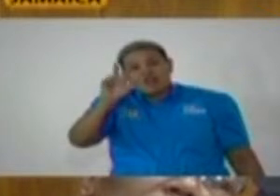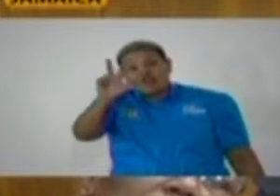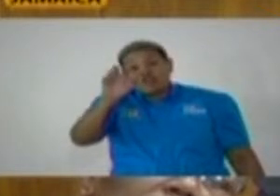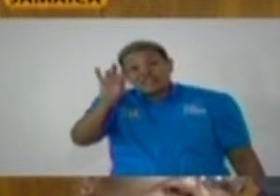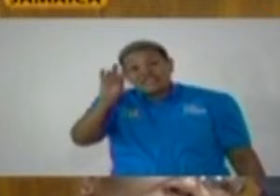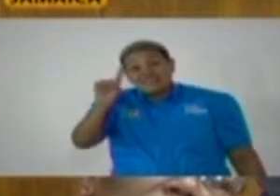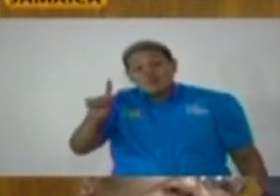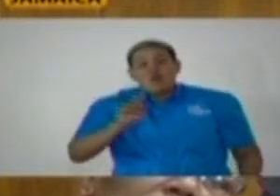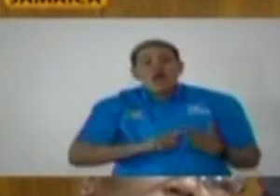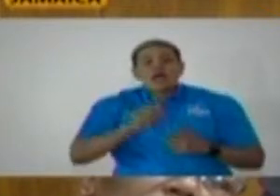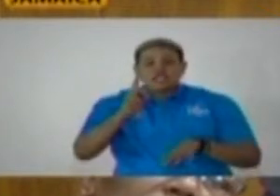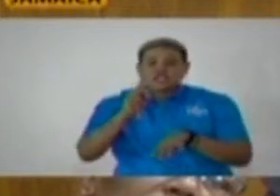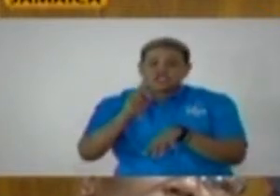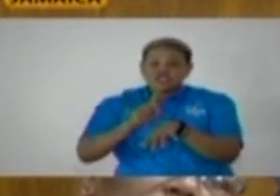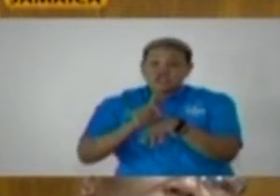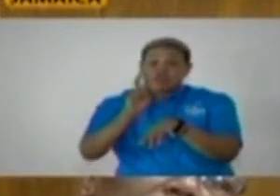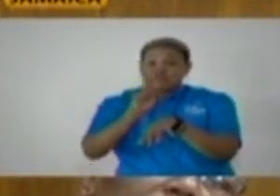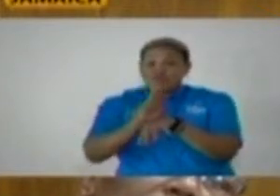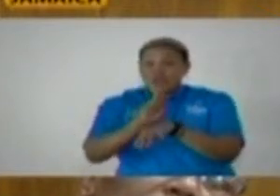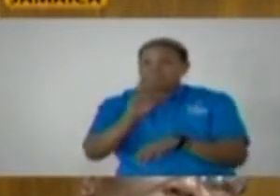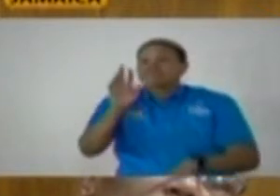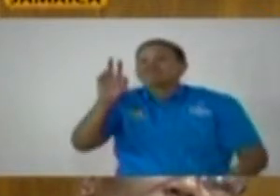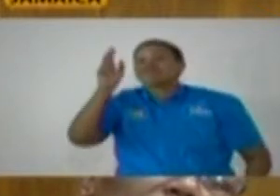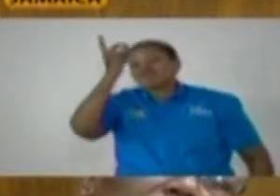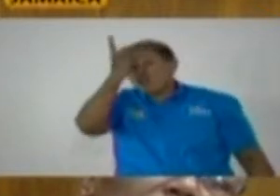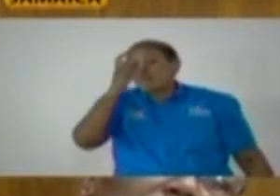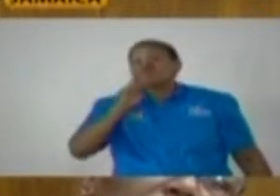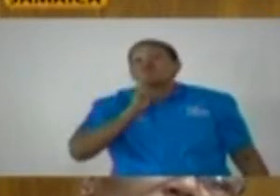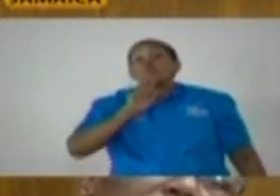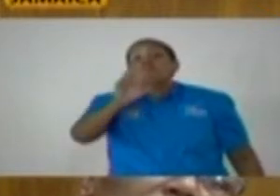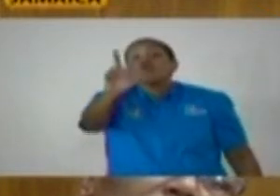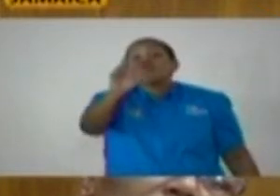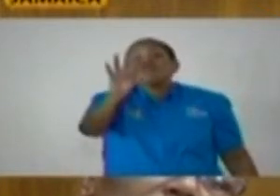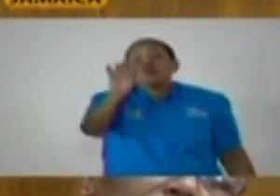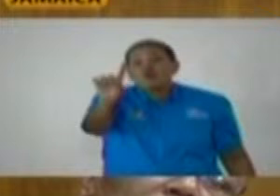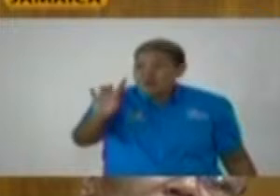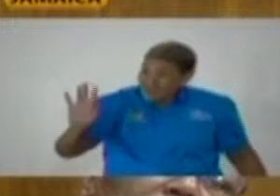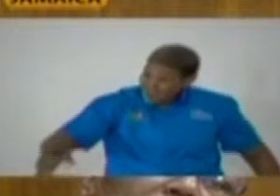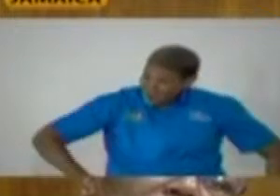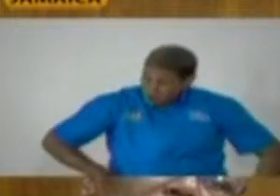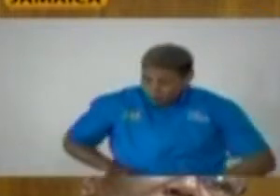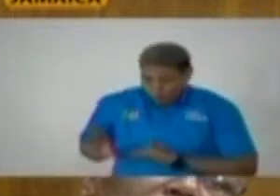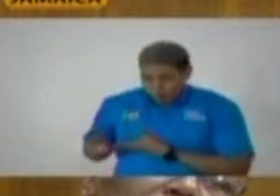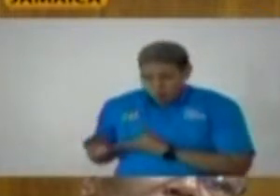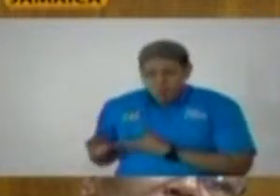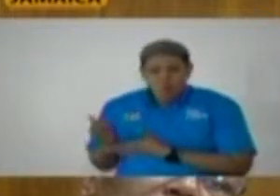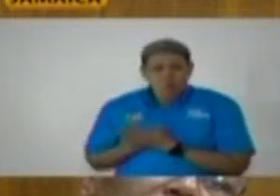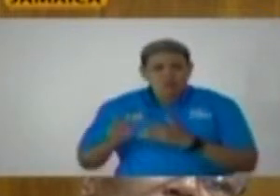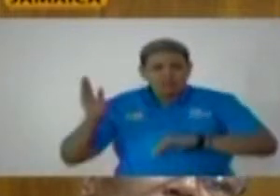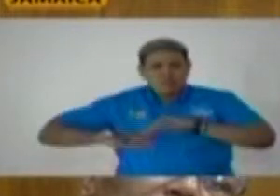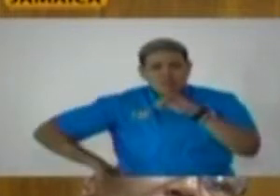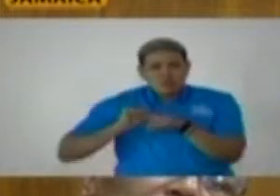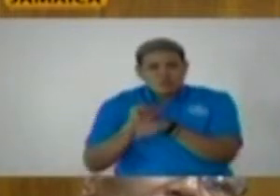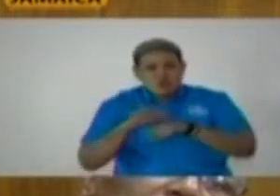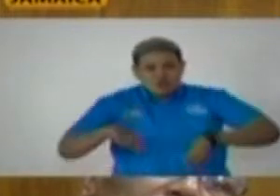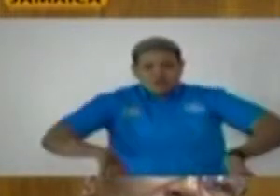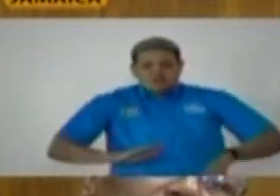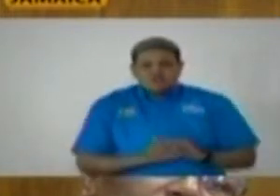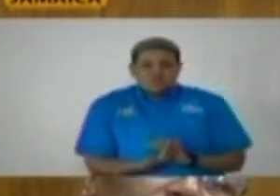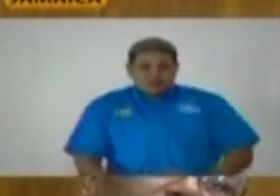the Dominican Republic at $341 have averaged lower wages than workers in